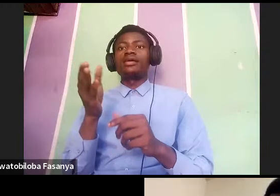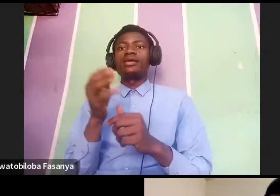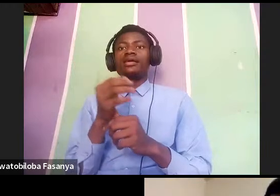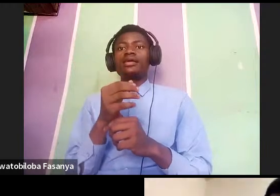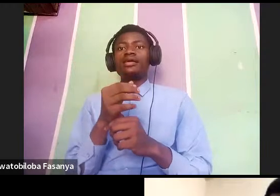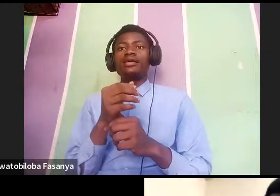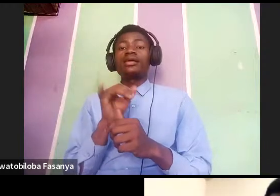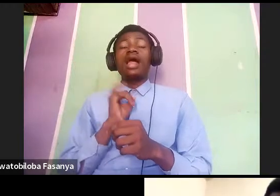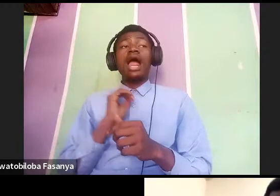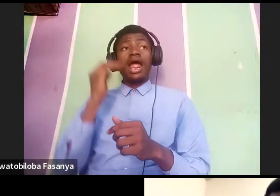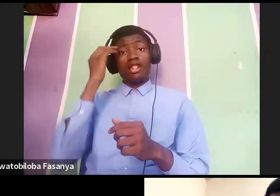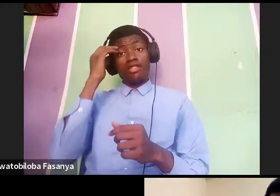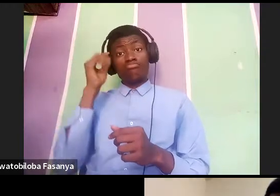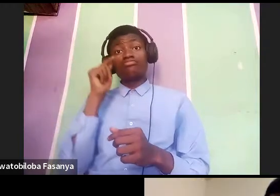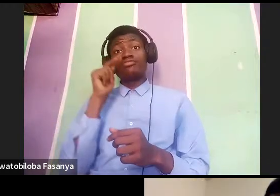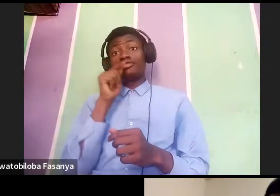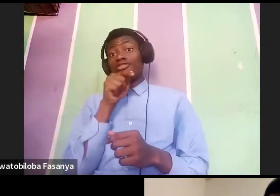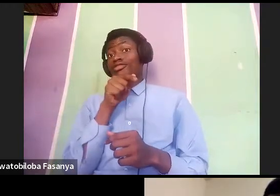UK, and of course, the